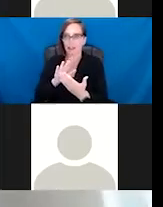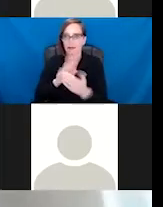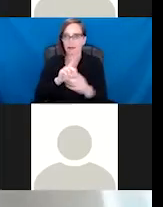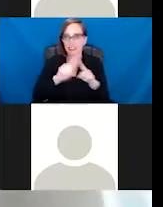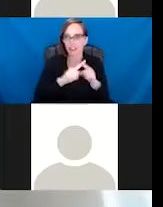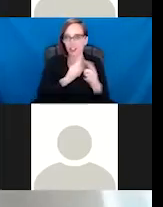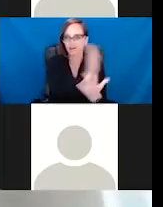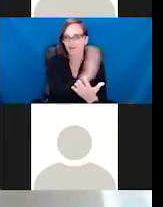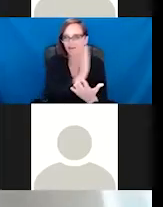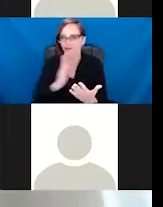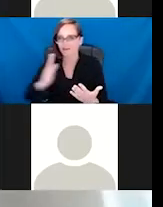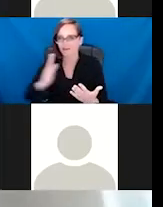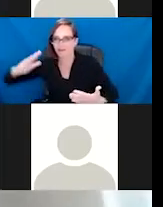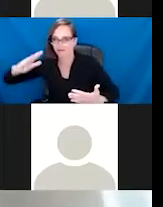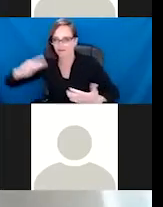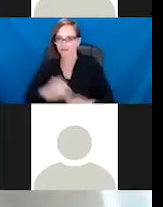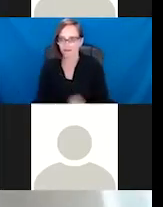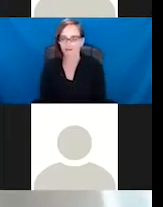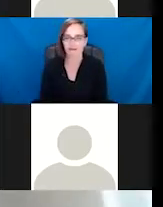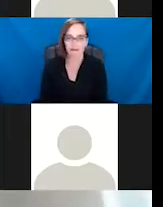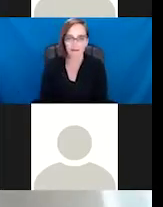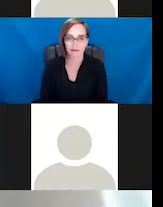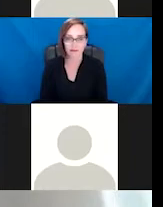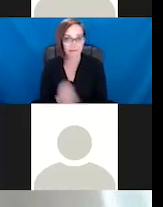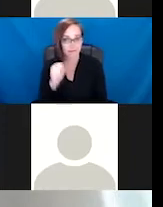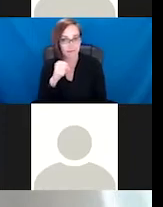make. Yeah.